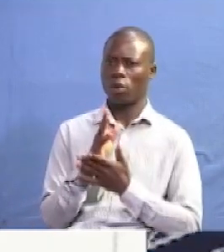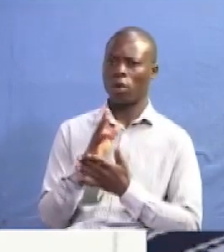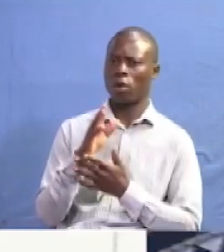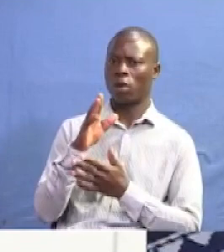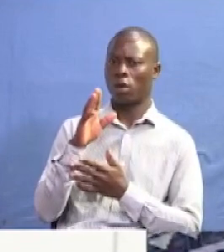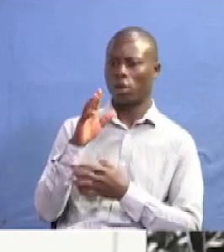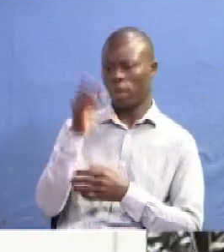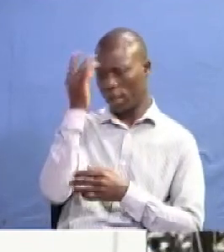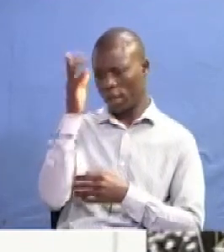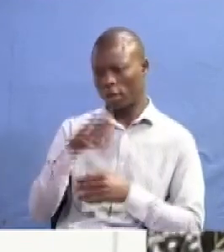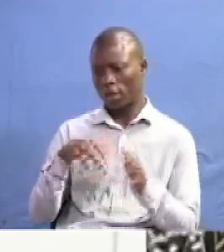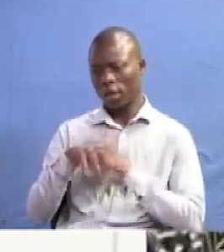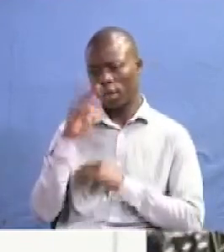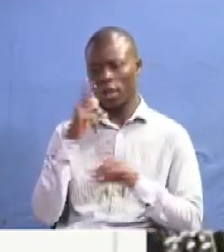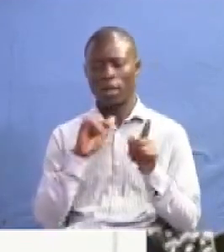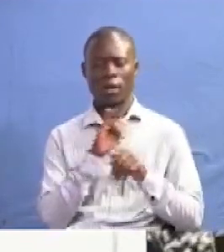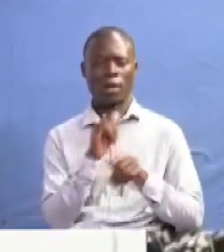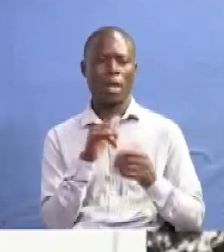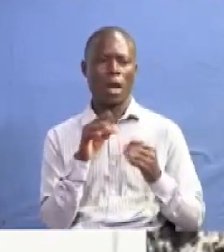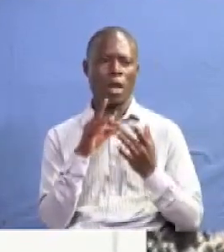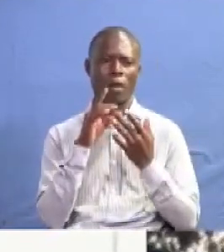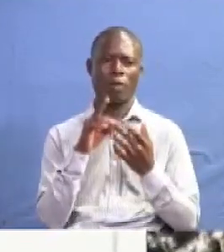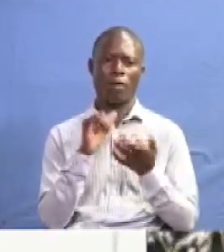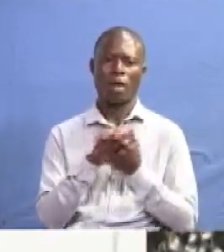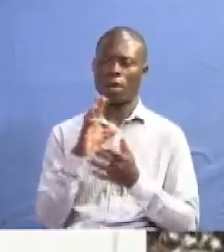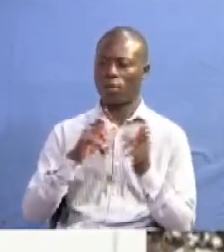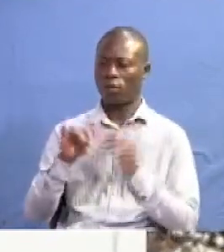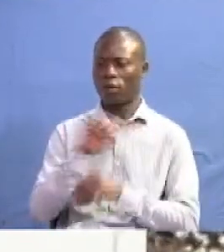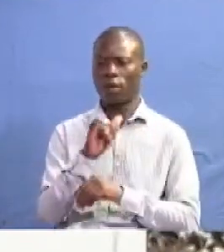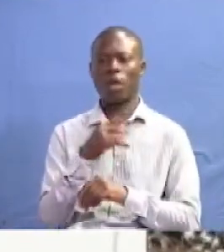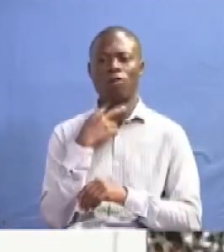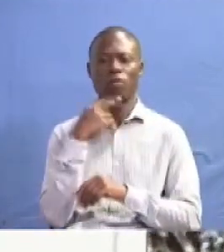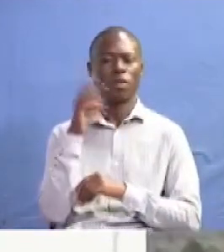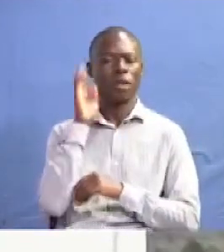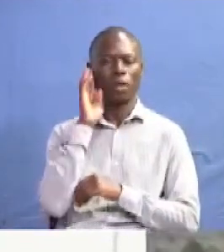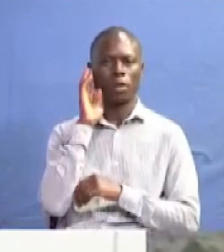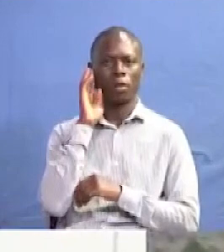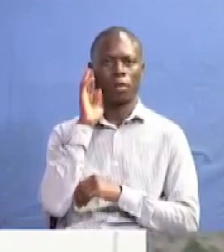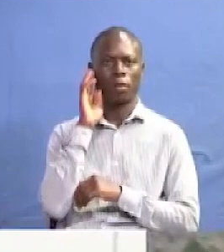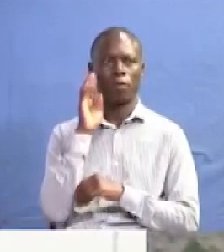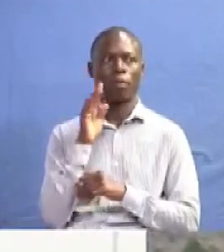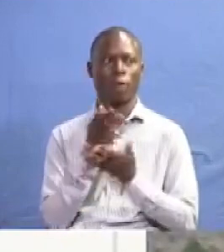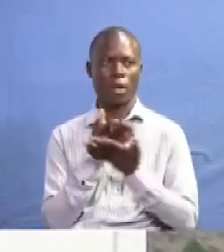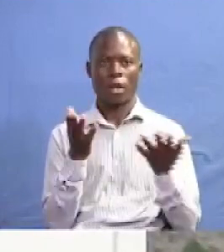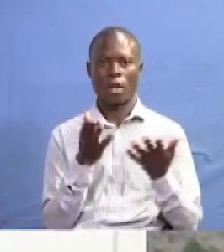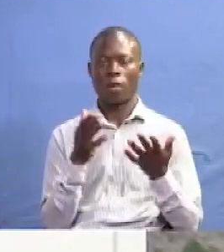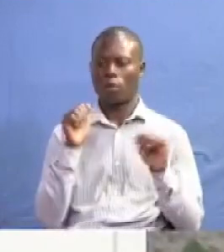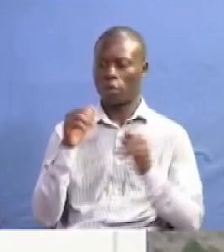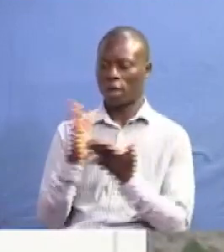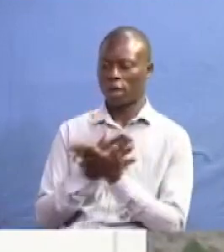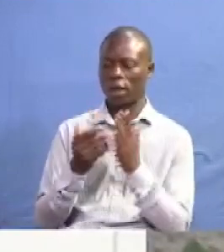Foundation of Kenya, many endometriosis patients have found refuge and their voices have been heard. Here we can share